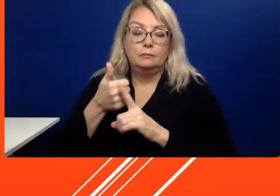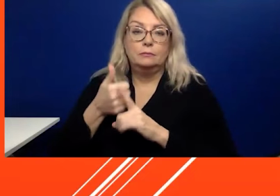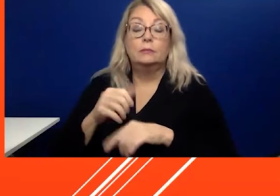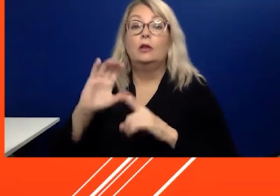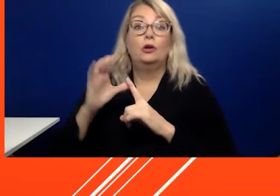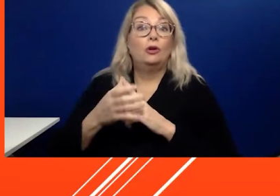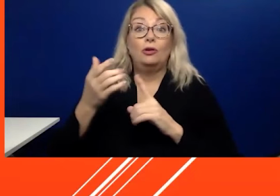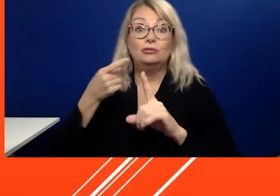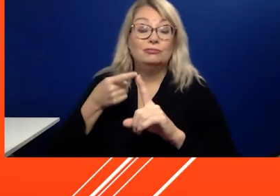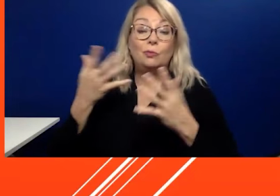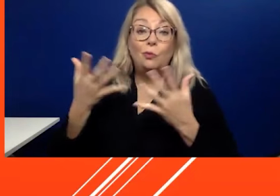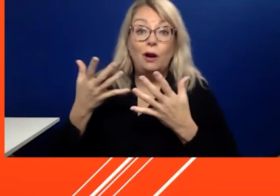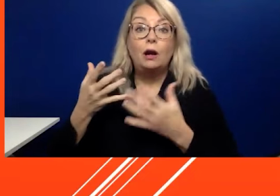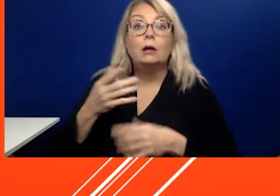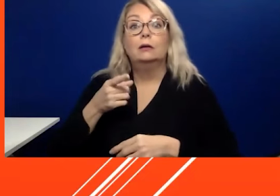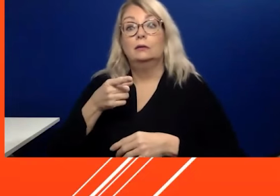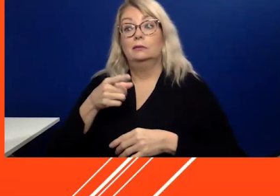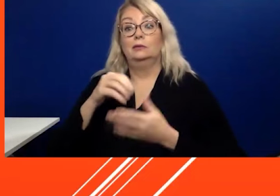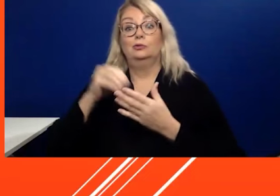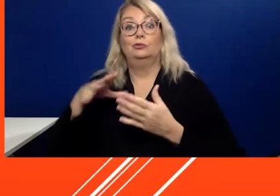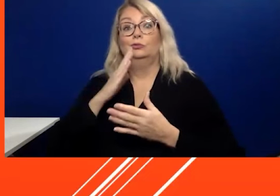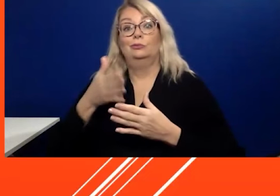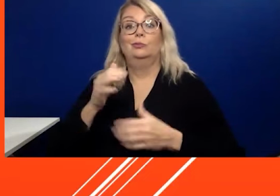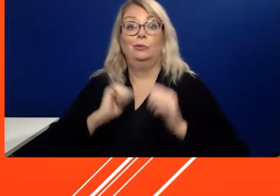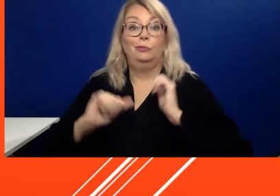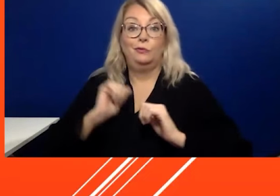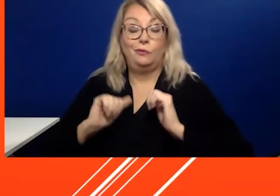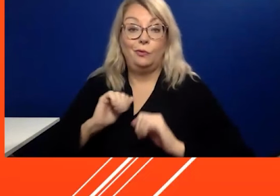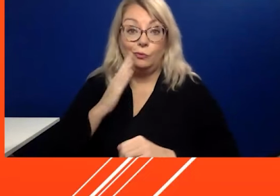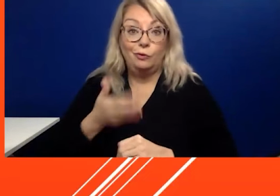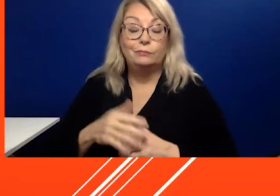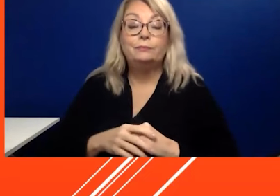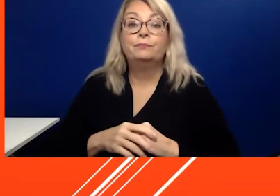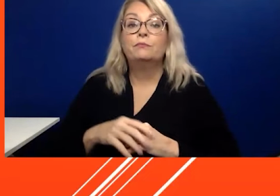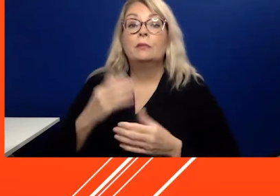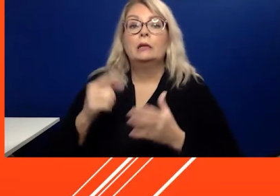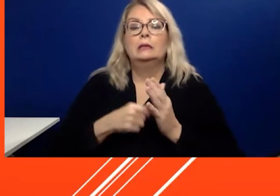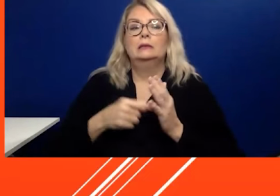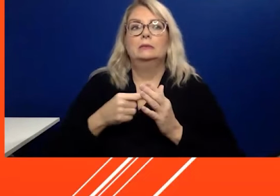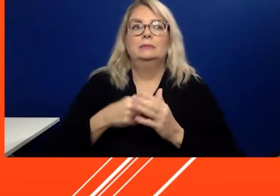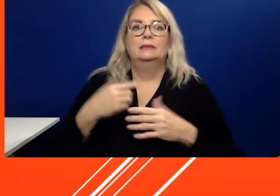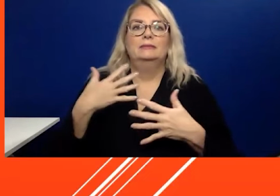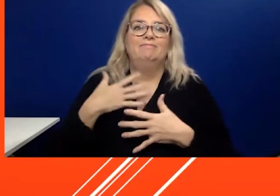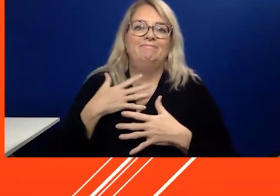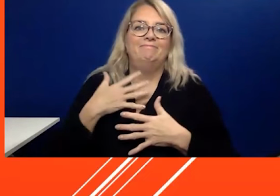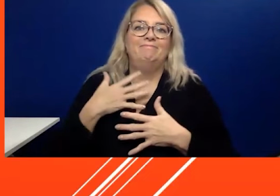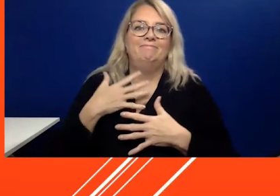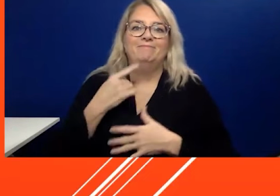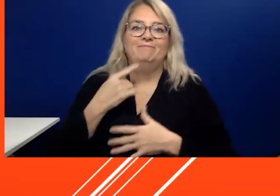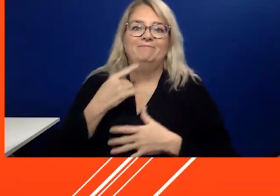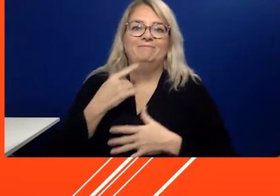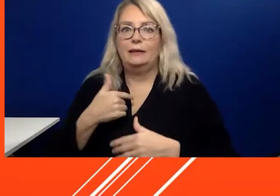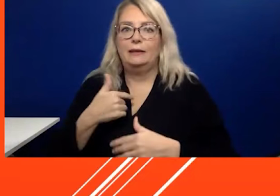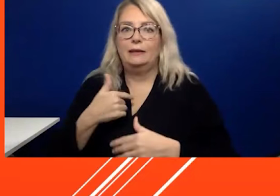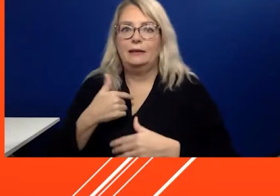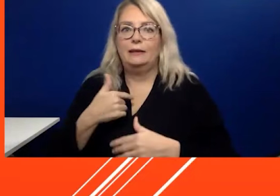going to perform. And I think sometimes as we're afraid to actually say that, I know I was, As I had